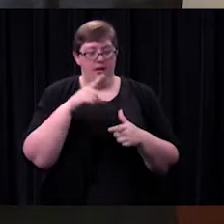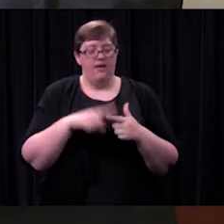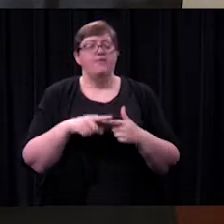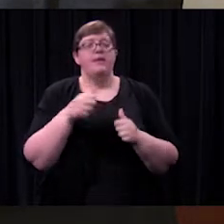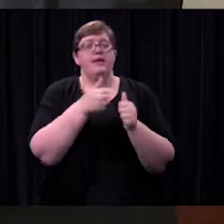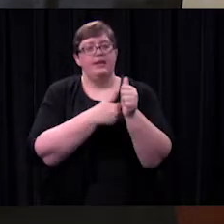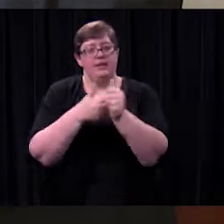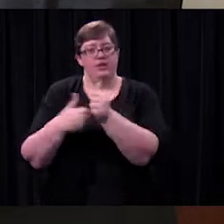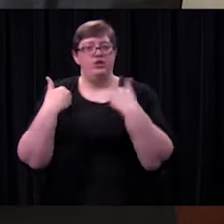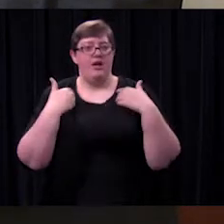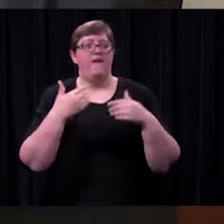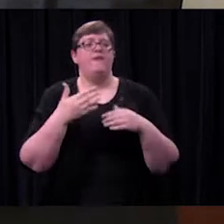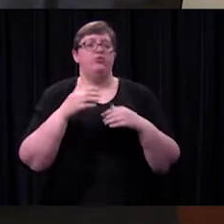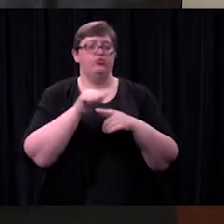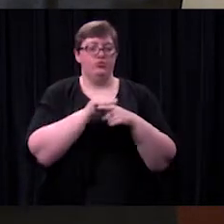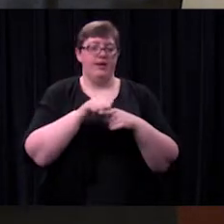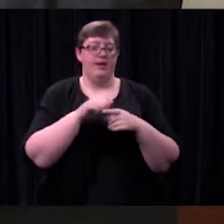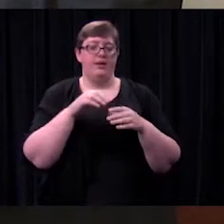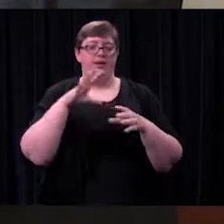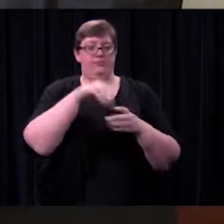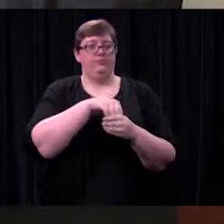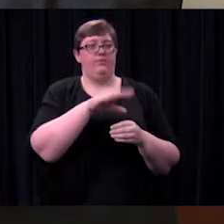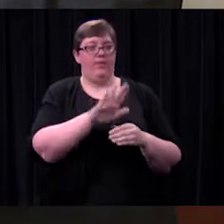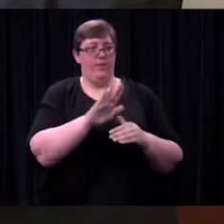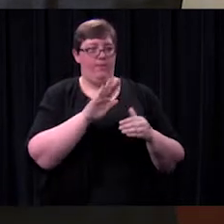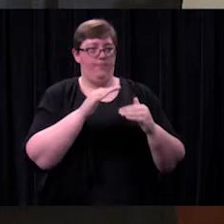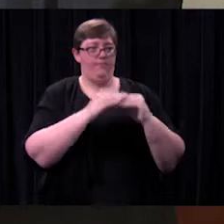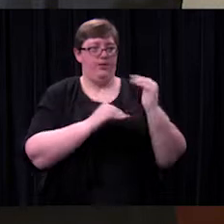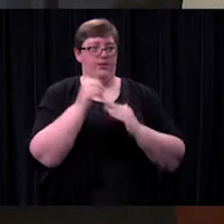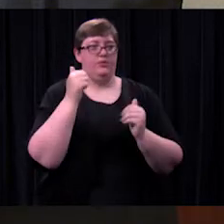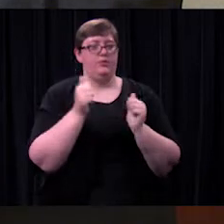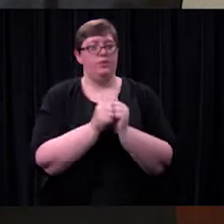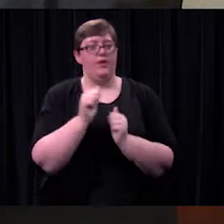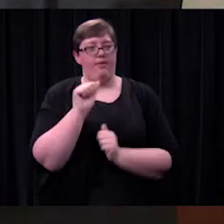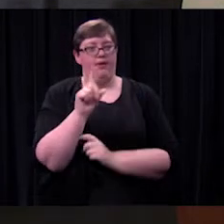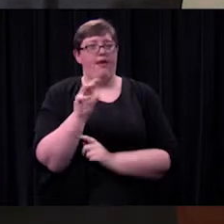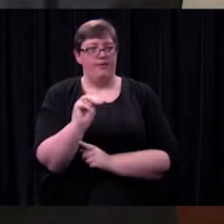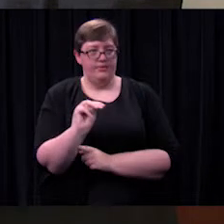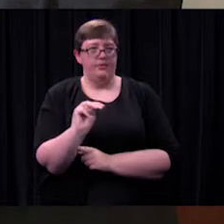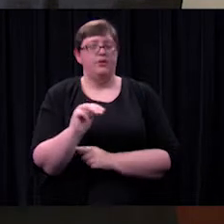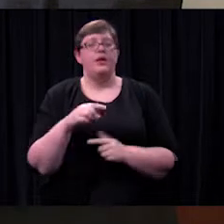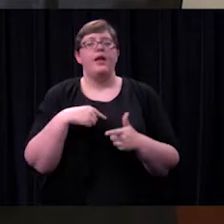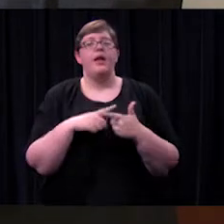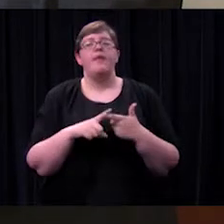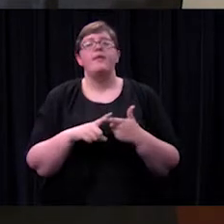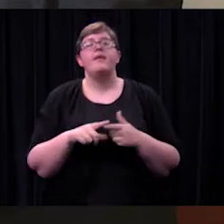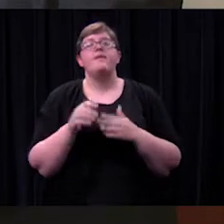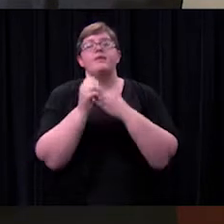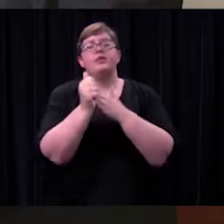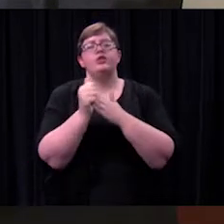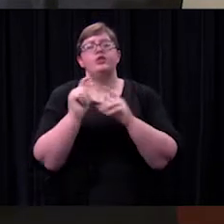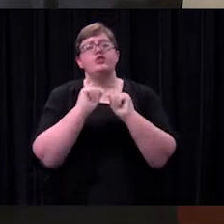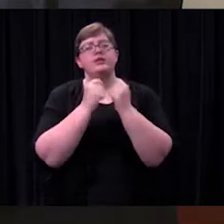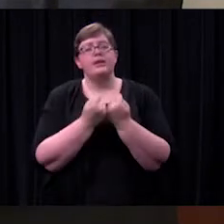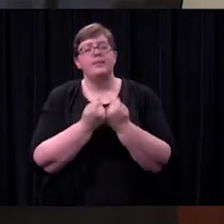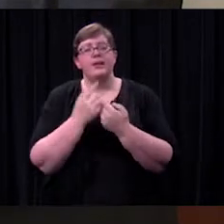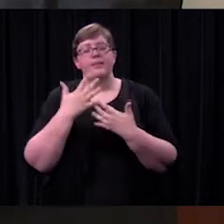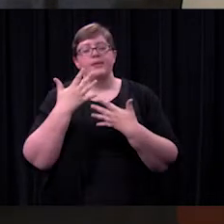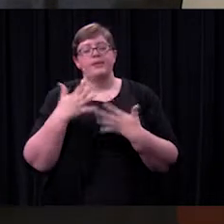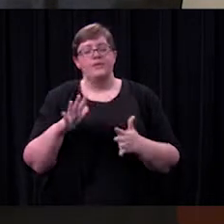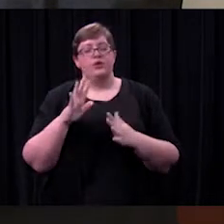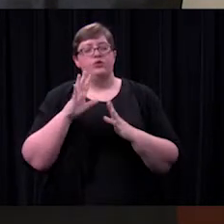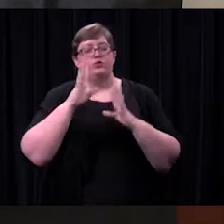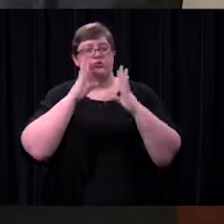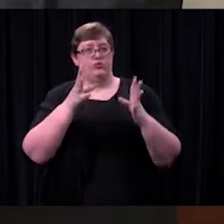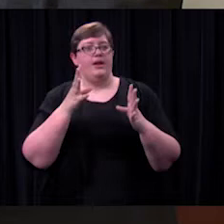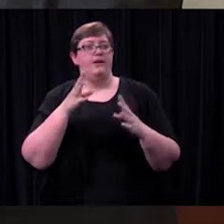their administrators. And then we have, the superintendent's leadership team has created kind of a schedule